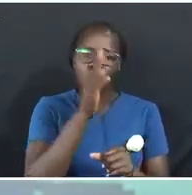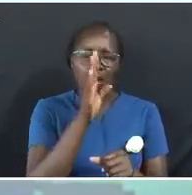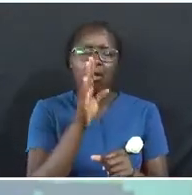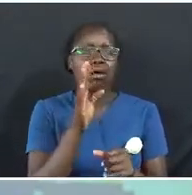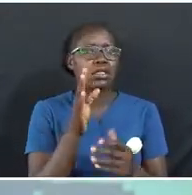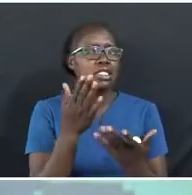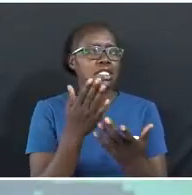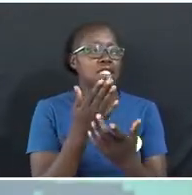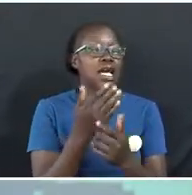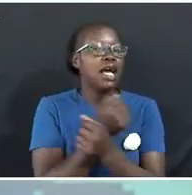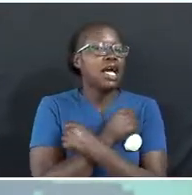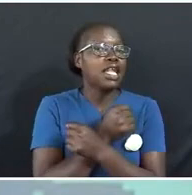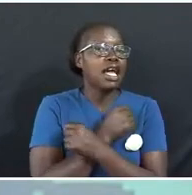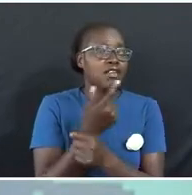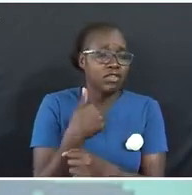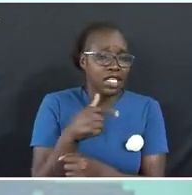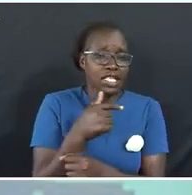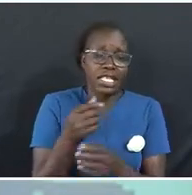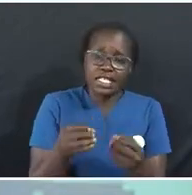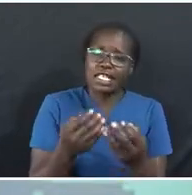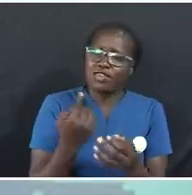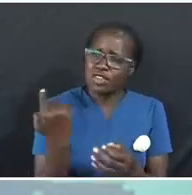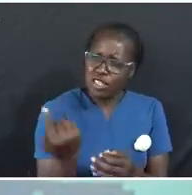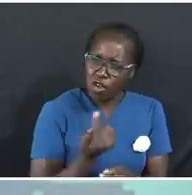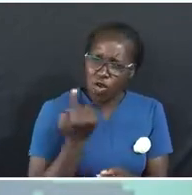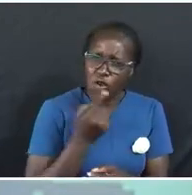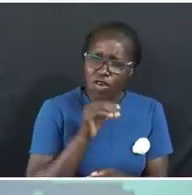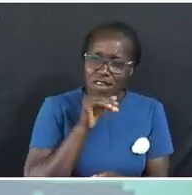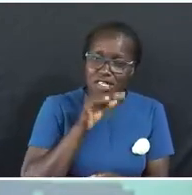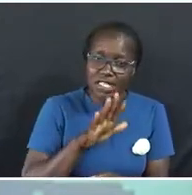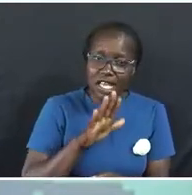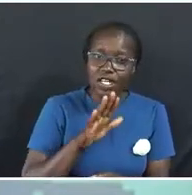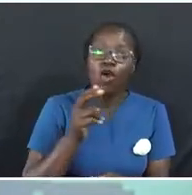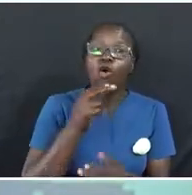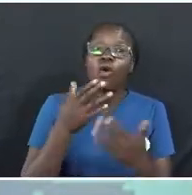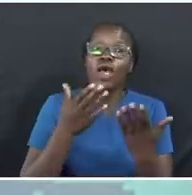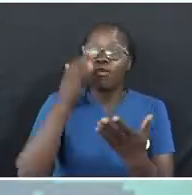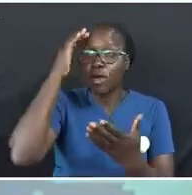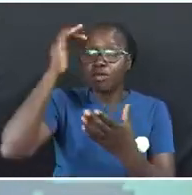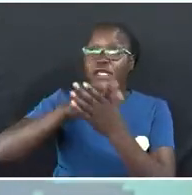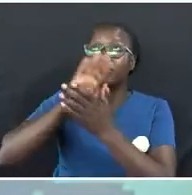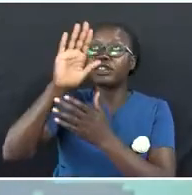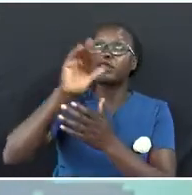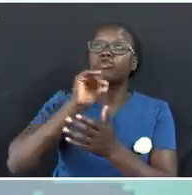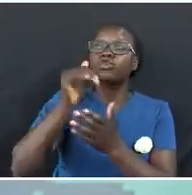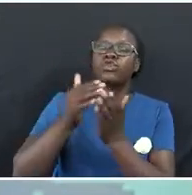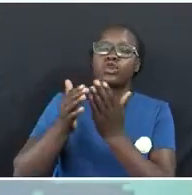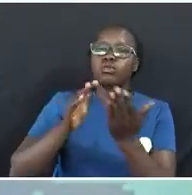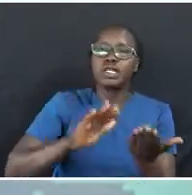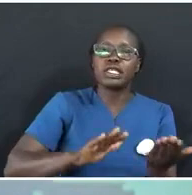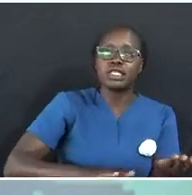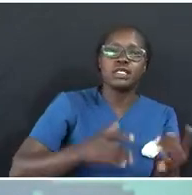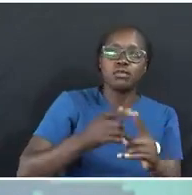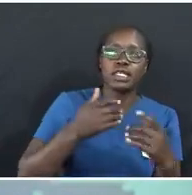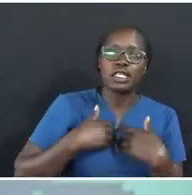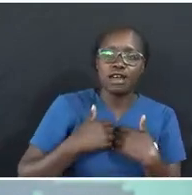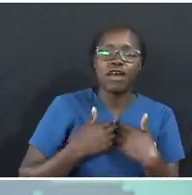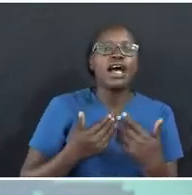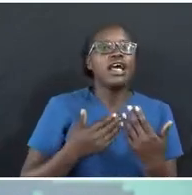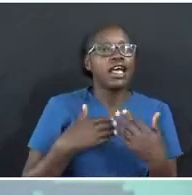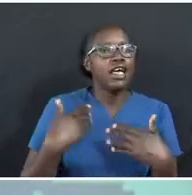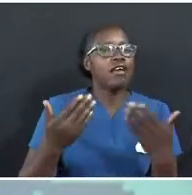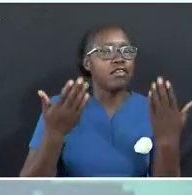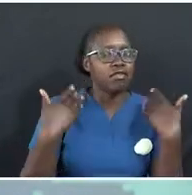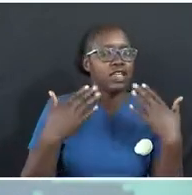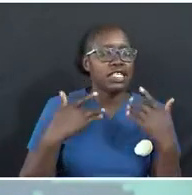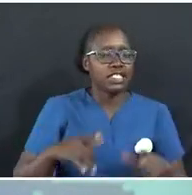much that he gave his only begotten son, that whoever believes in him should not perish, but have that everlasting life. For God